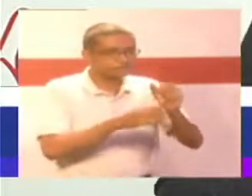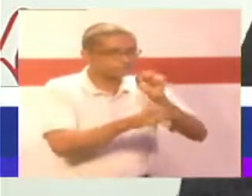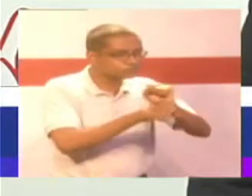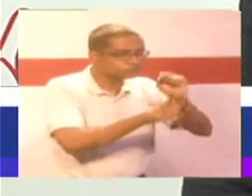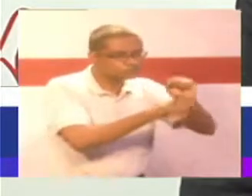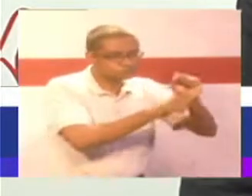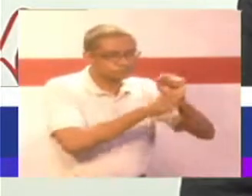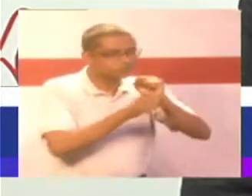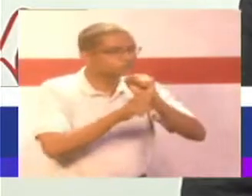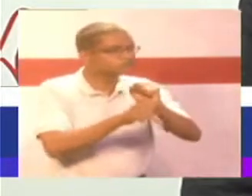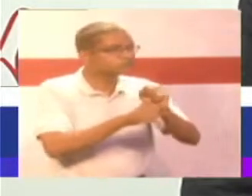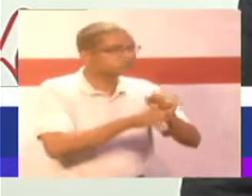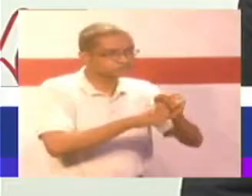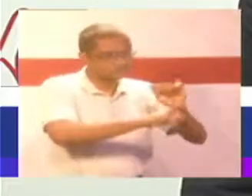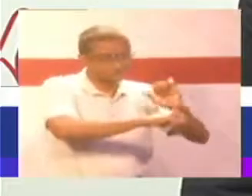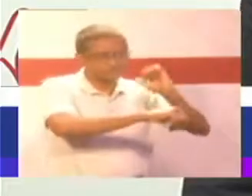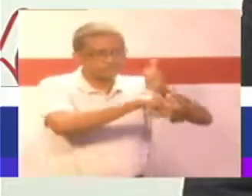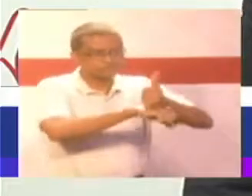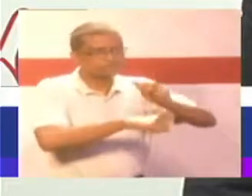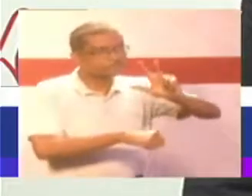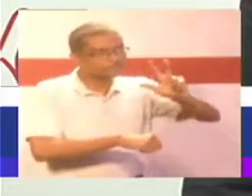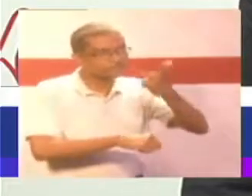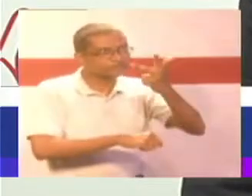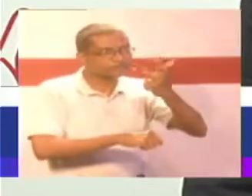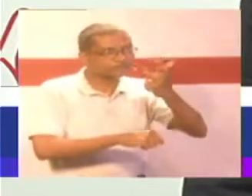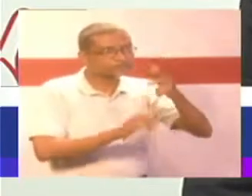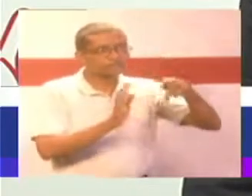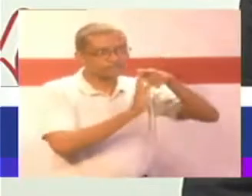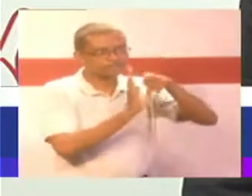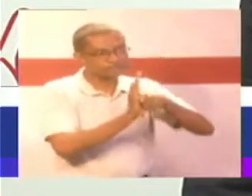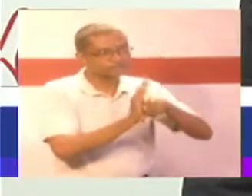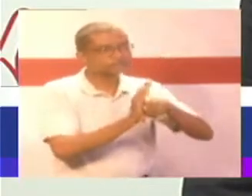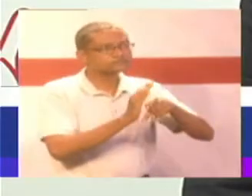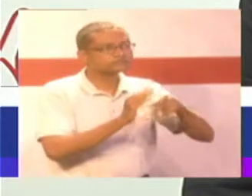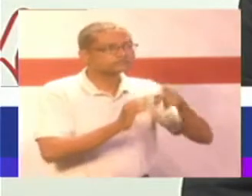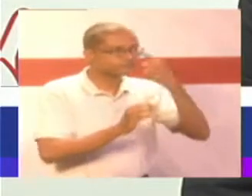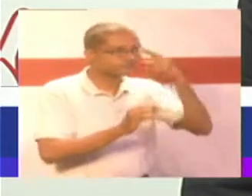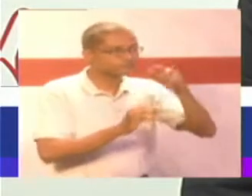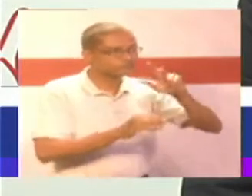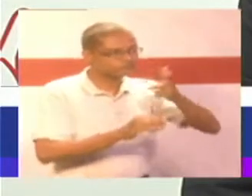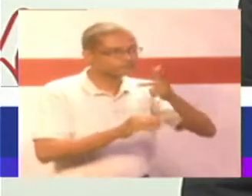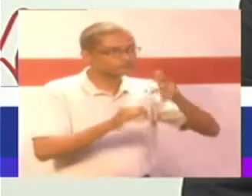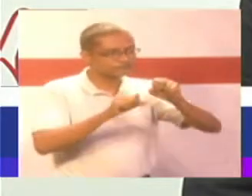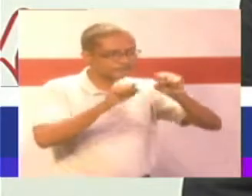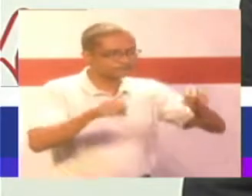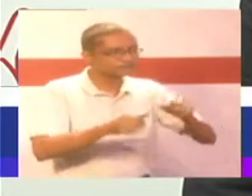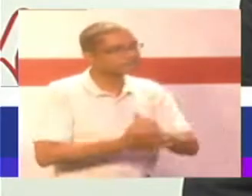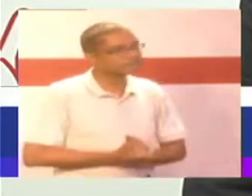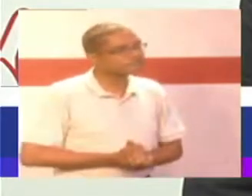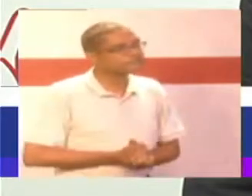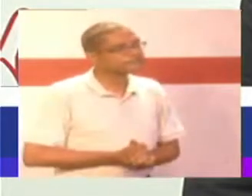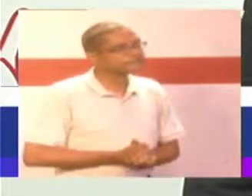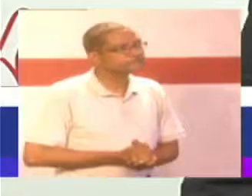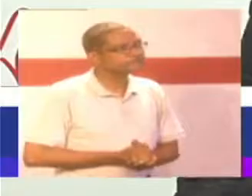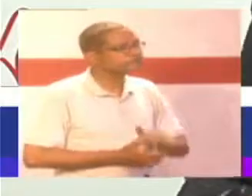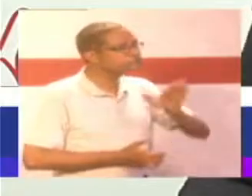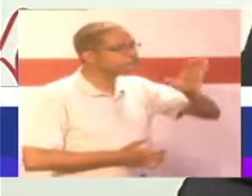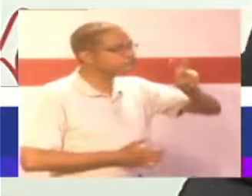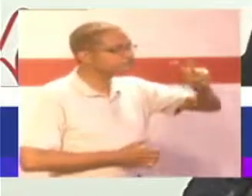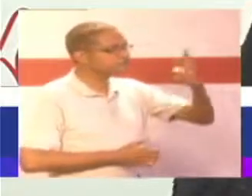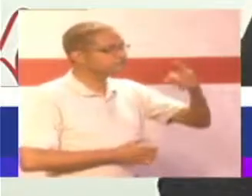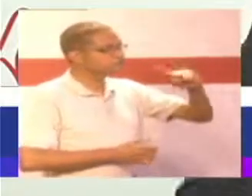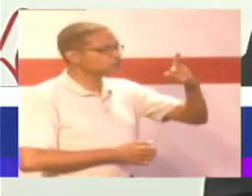regarding the development of a triage policy. Your second question regarded